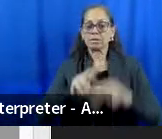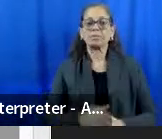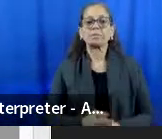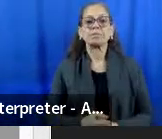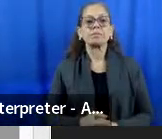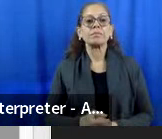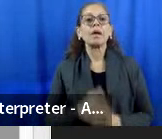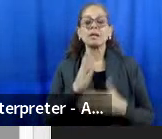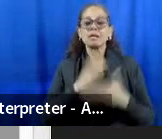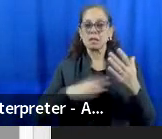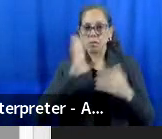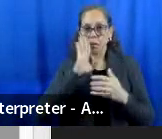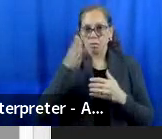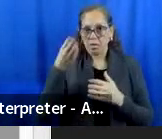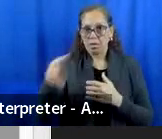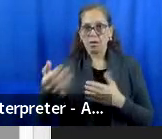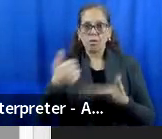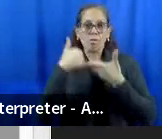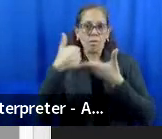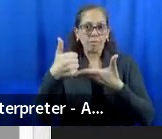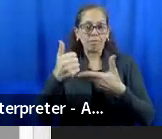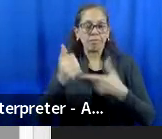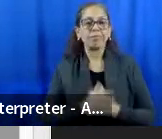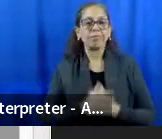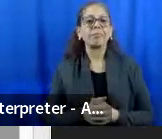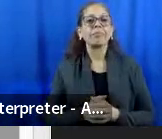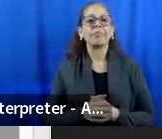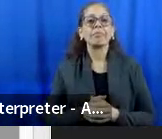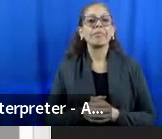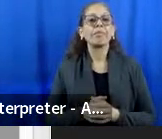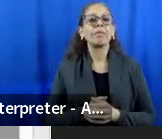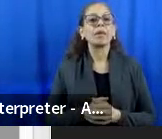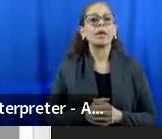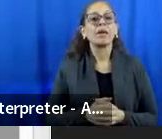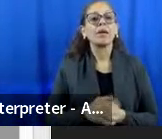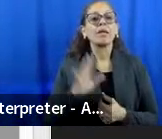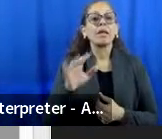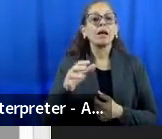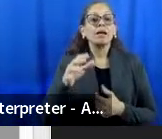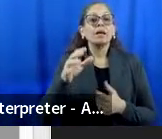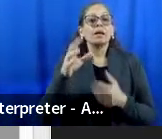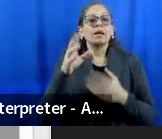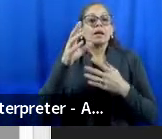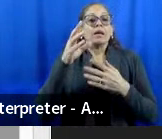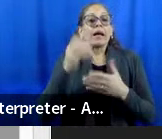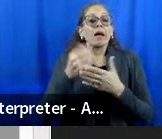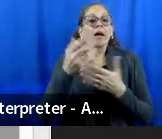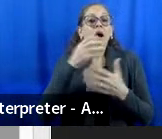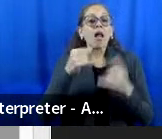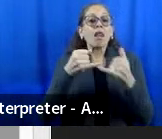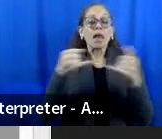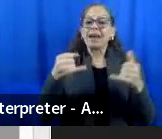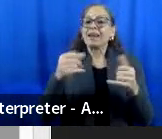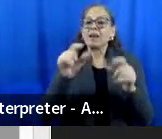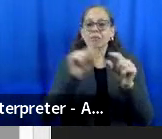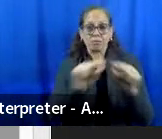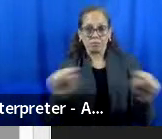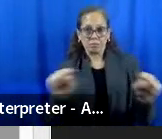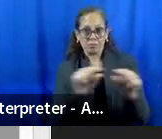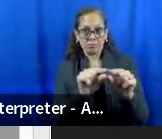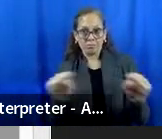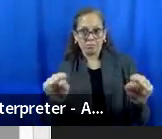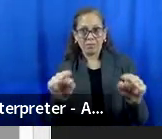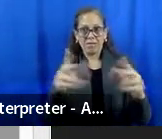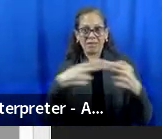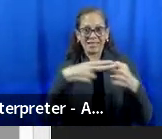And someone will be there to assist you. This technical hotline info can be found at the bottom of every slide in case you're in